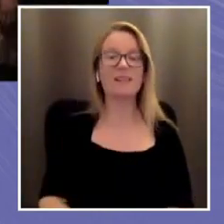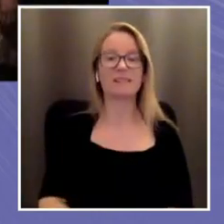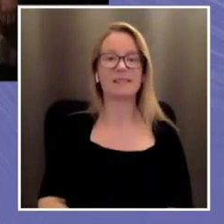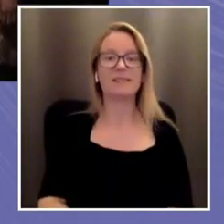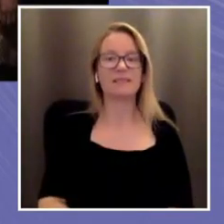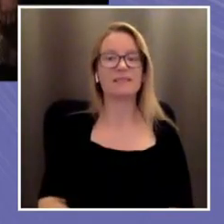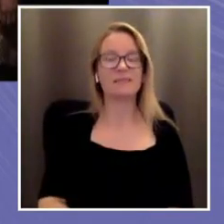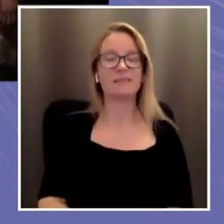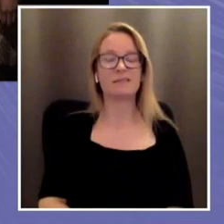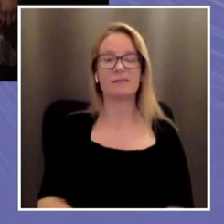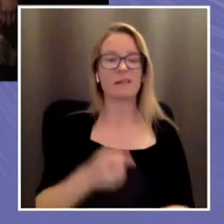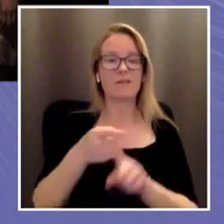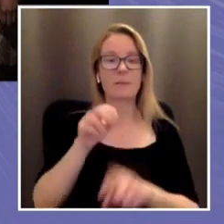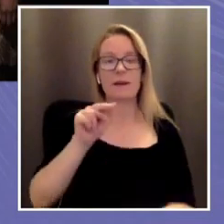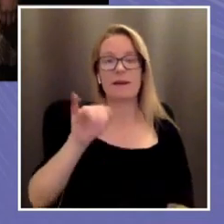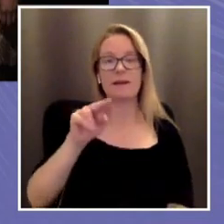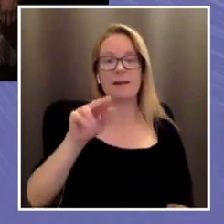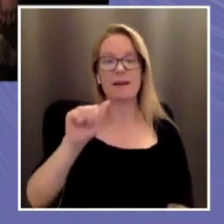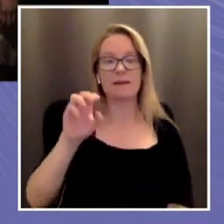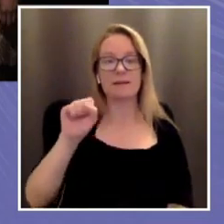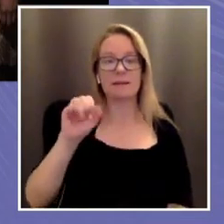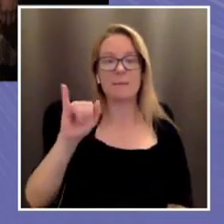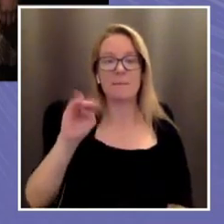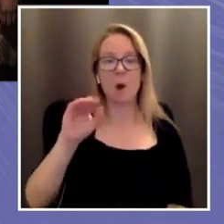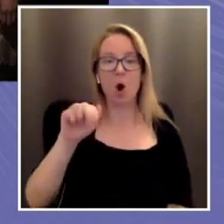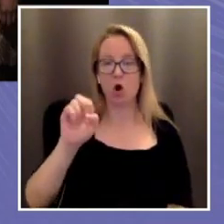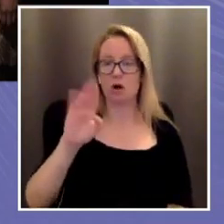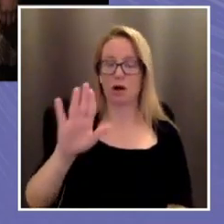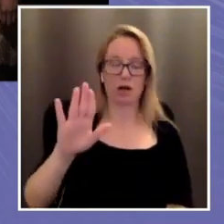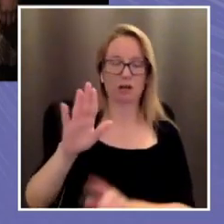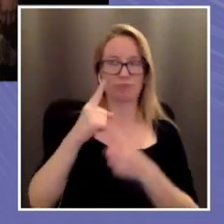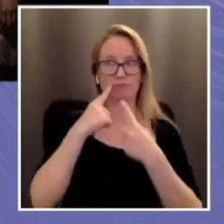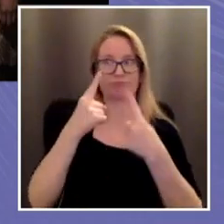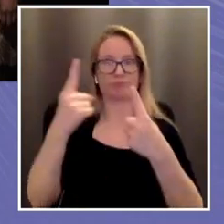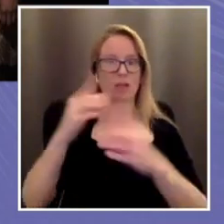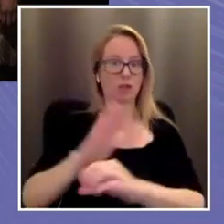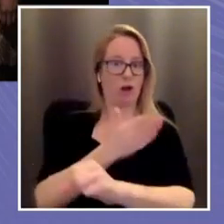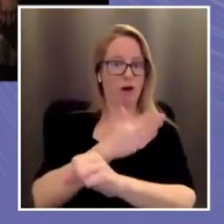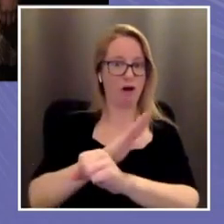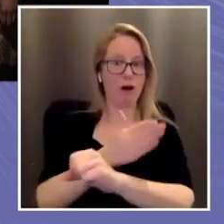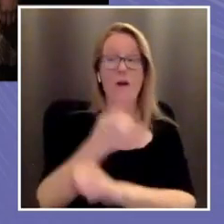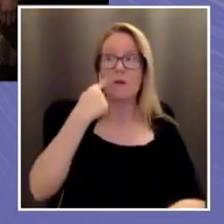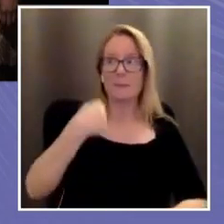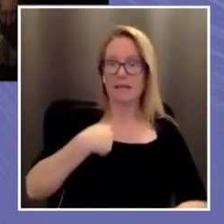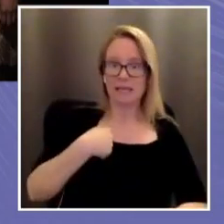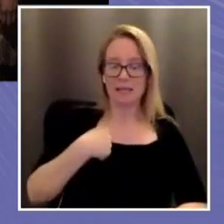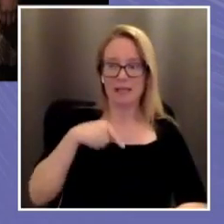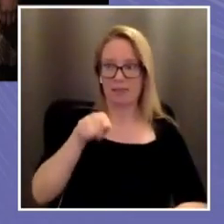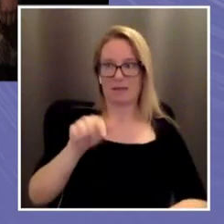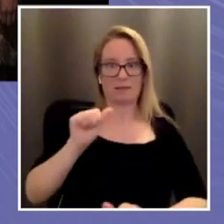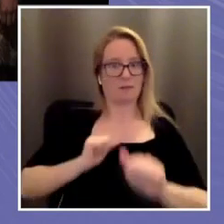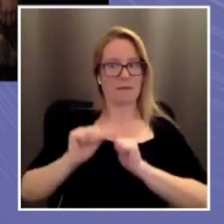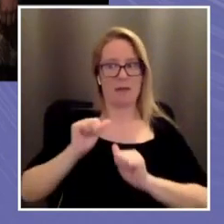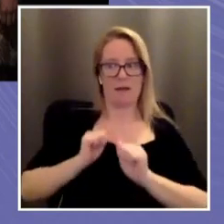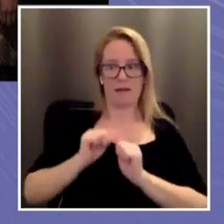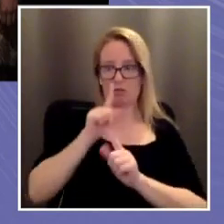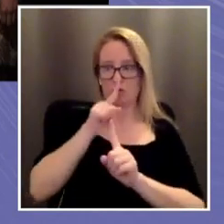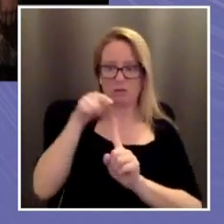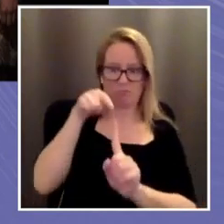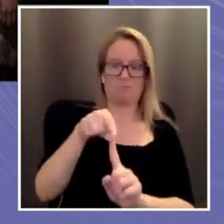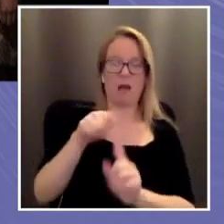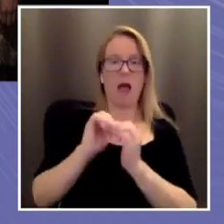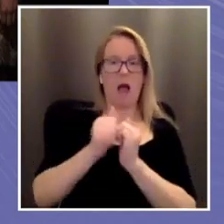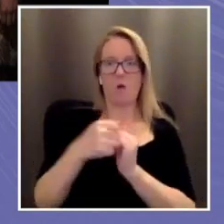It's based on Nina Simone's famous song. At the end of for me, the question of this play was, how do we